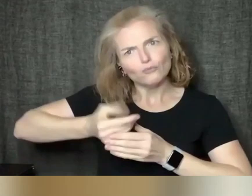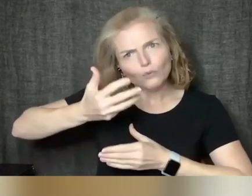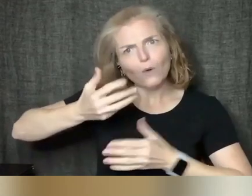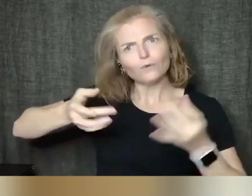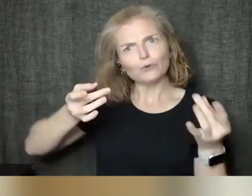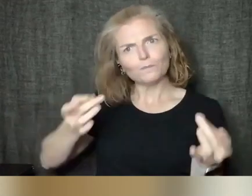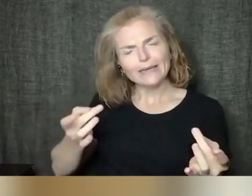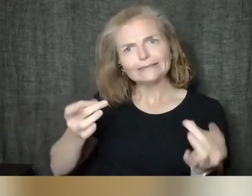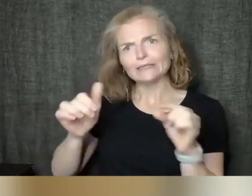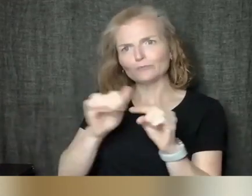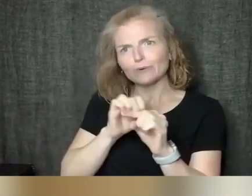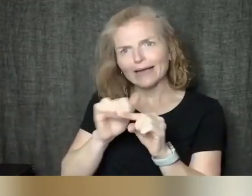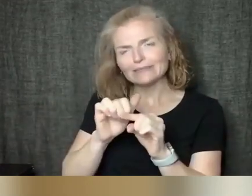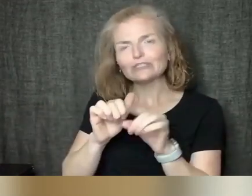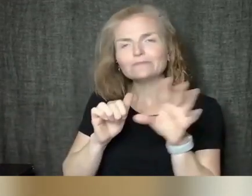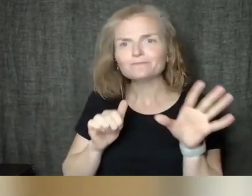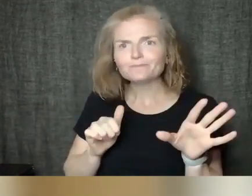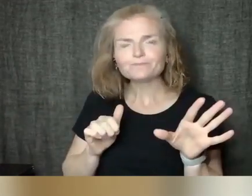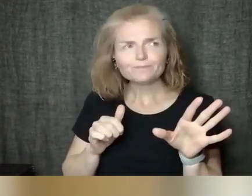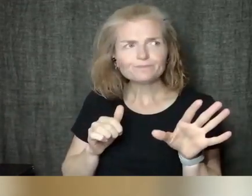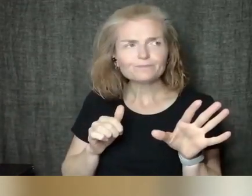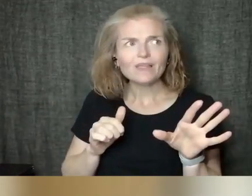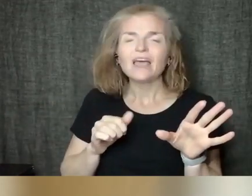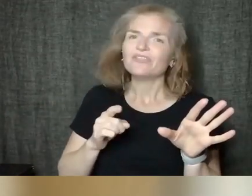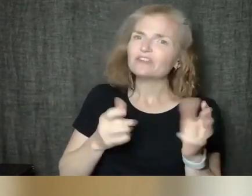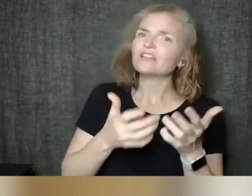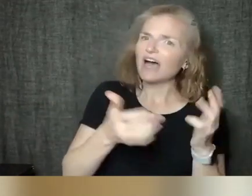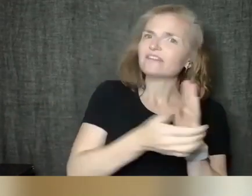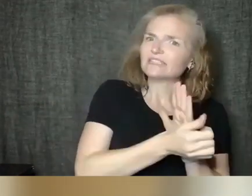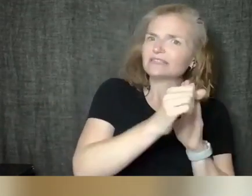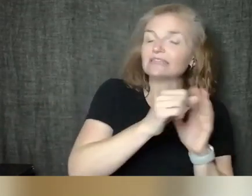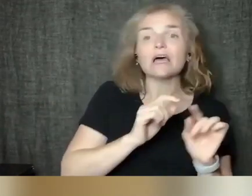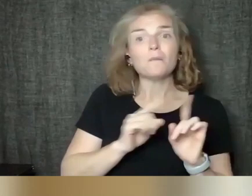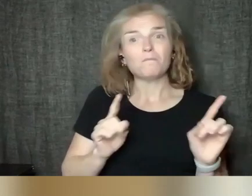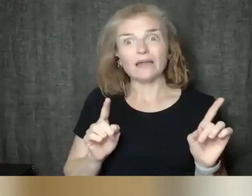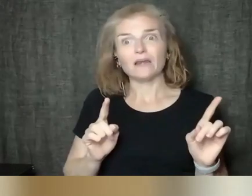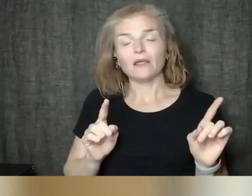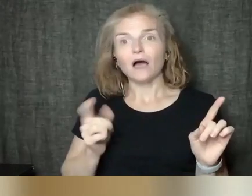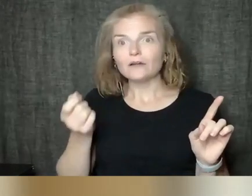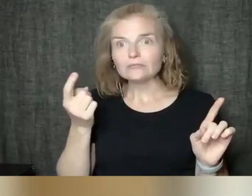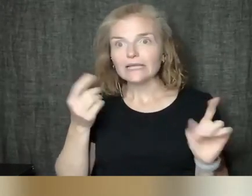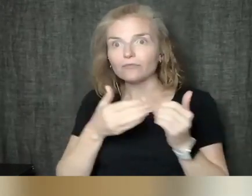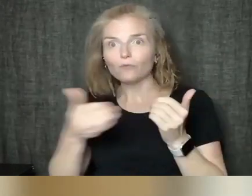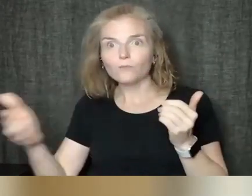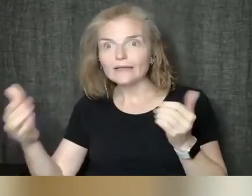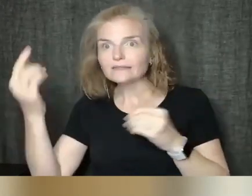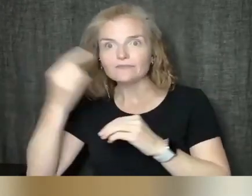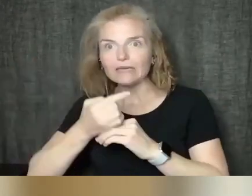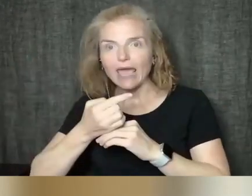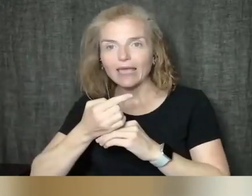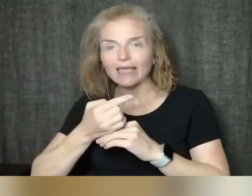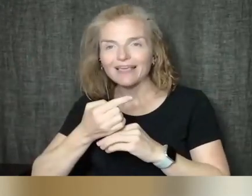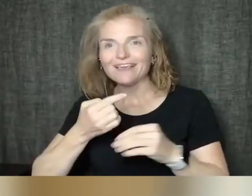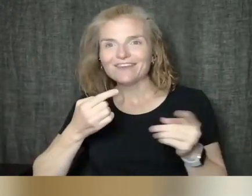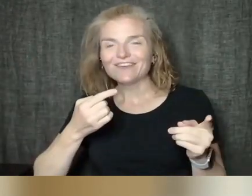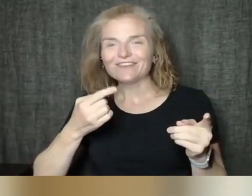meditate and the skills we bring to meditation, but a lot more happens in the other 23 hours of the day. Well, some of